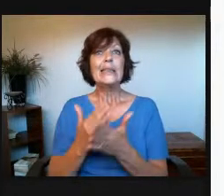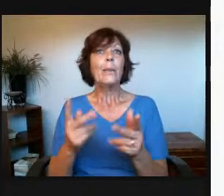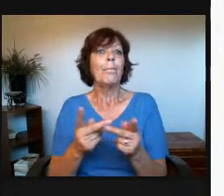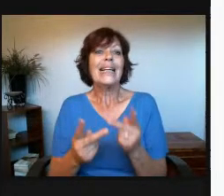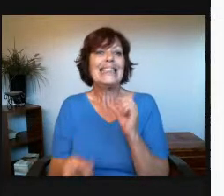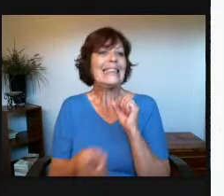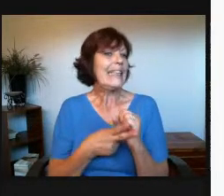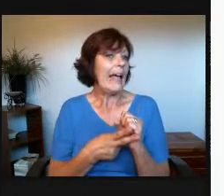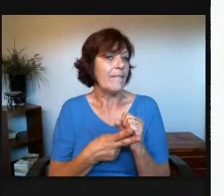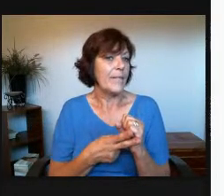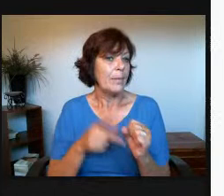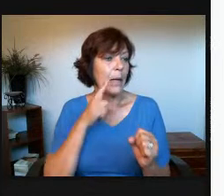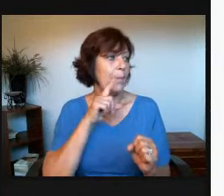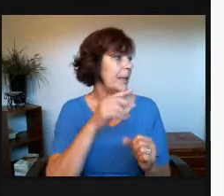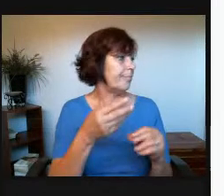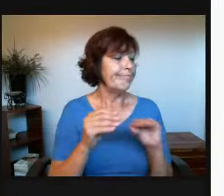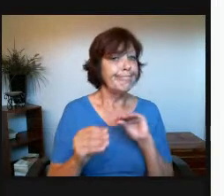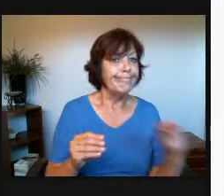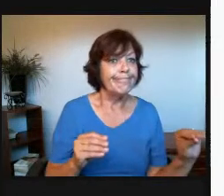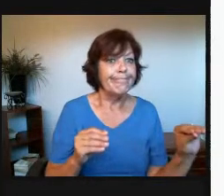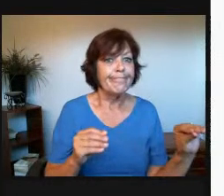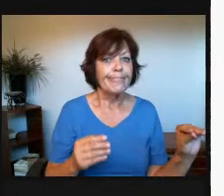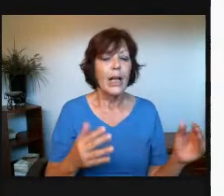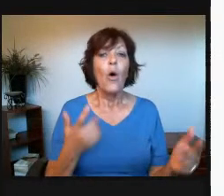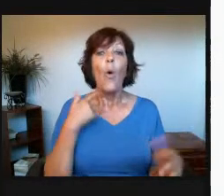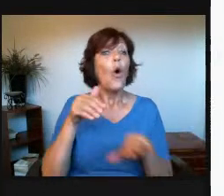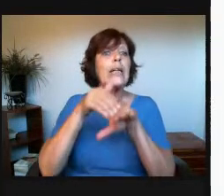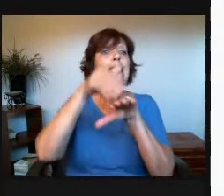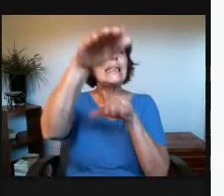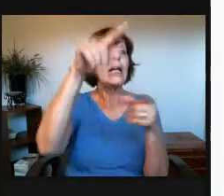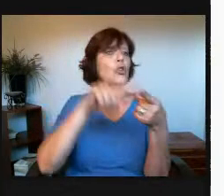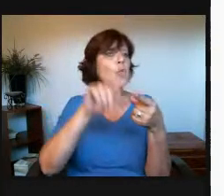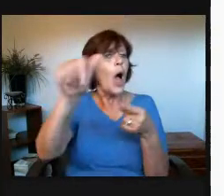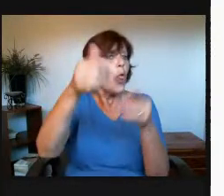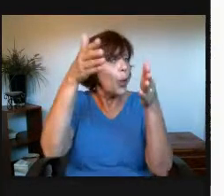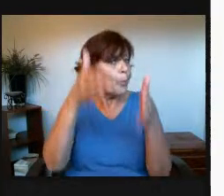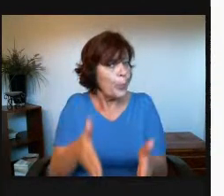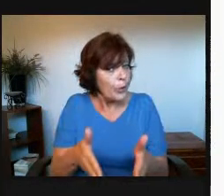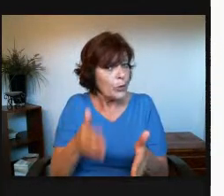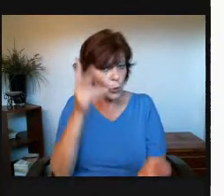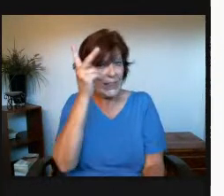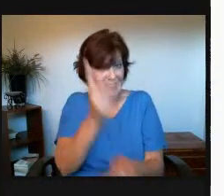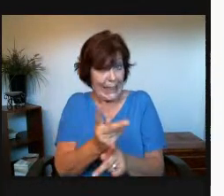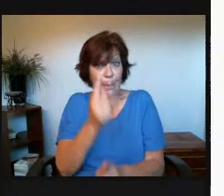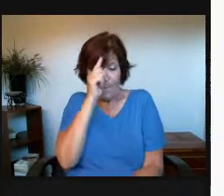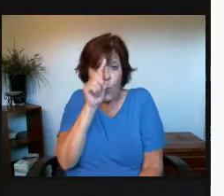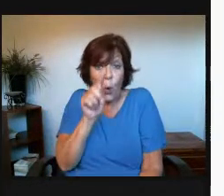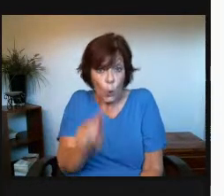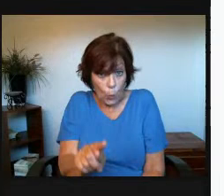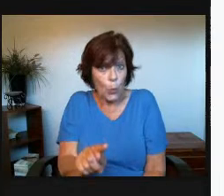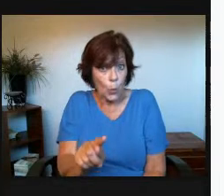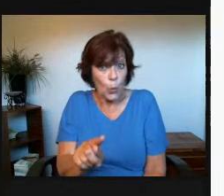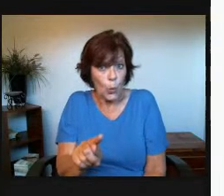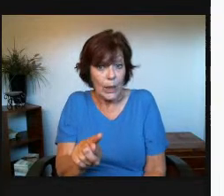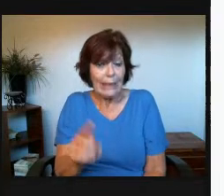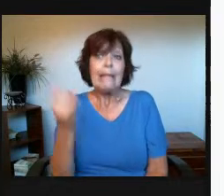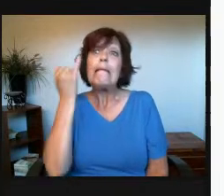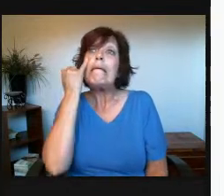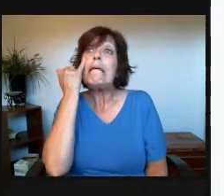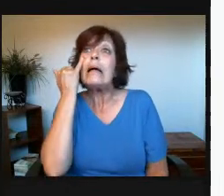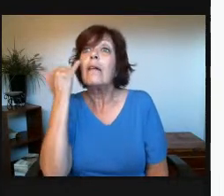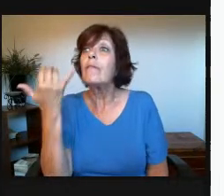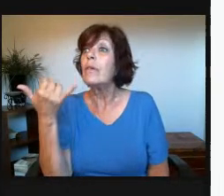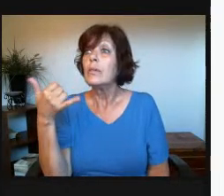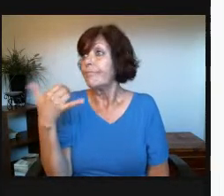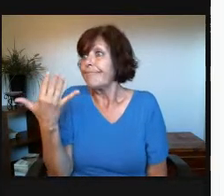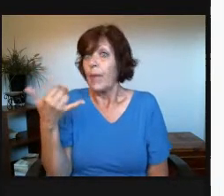fireproof box. And you might want to send it to a trusted person who can keep that for you also, in case your phone